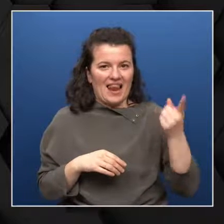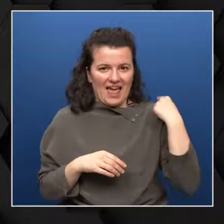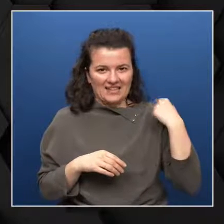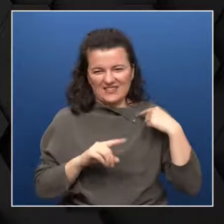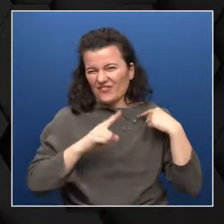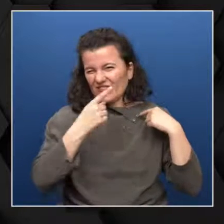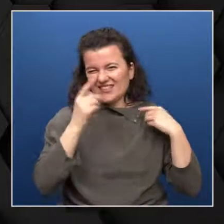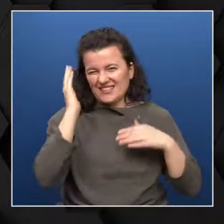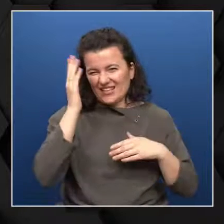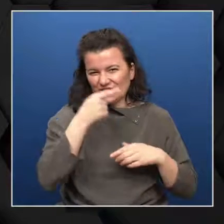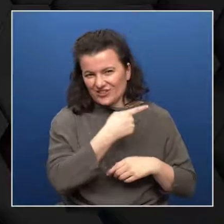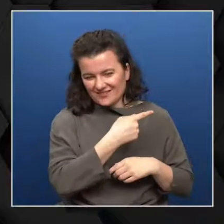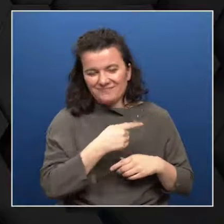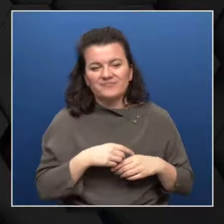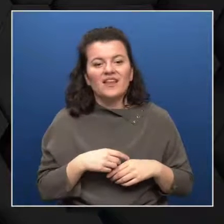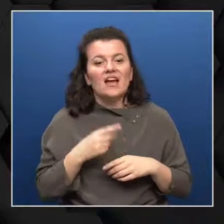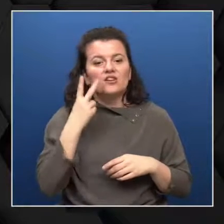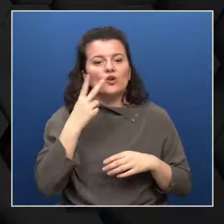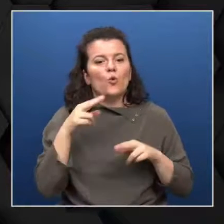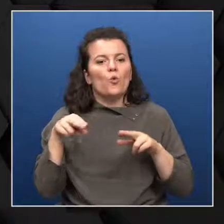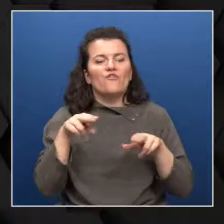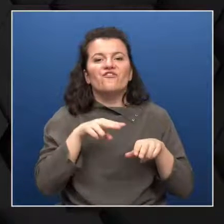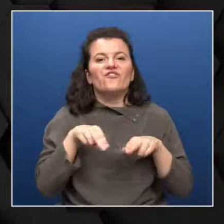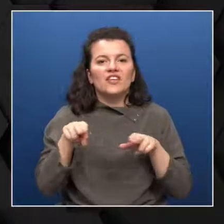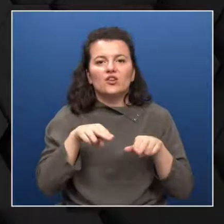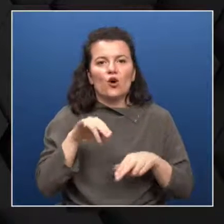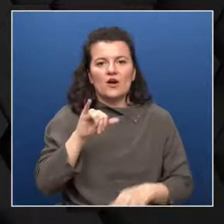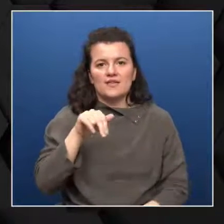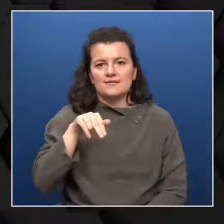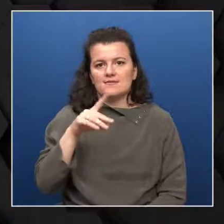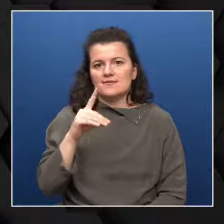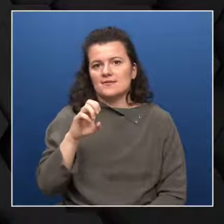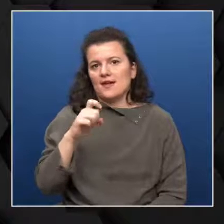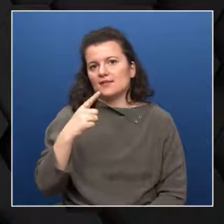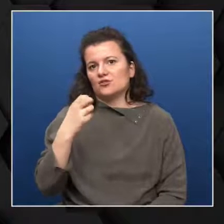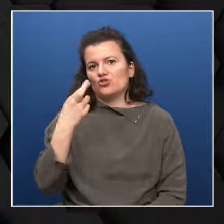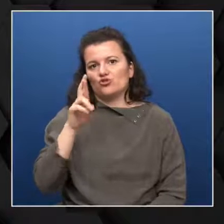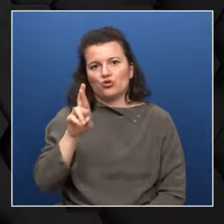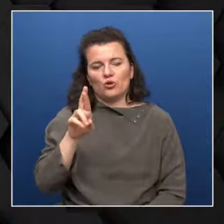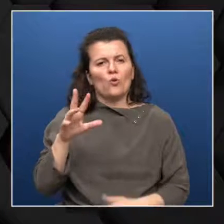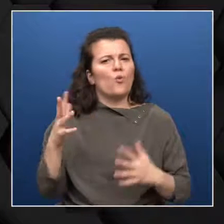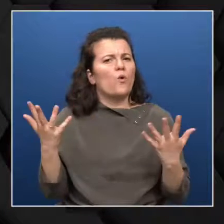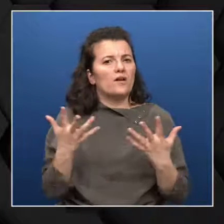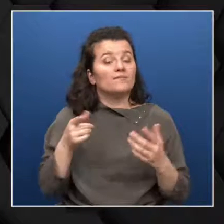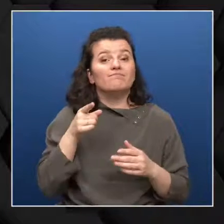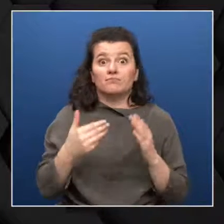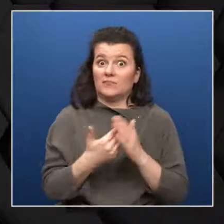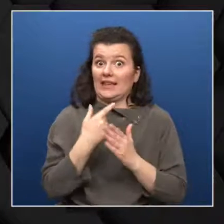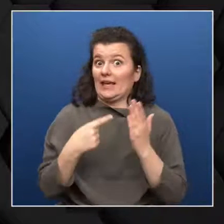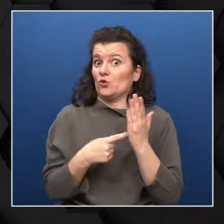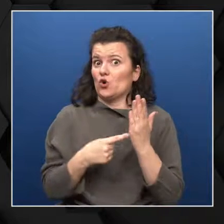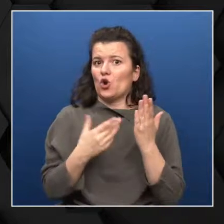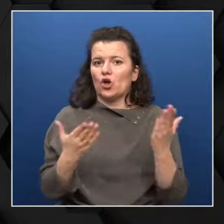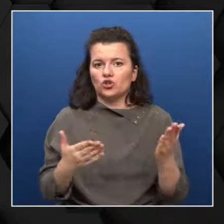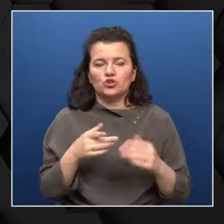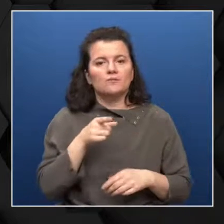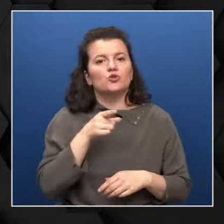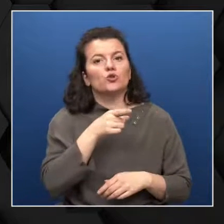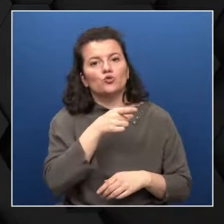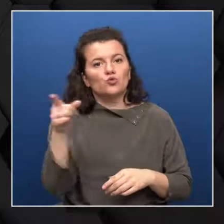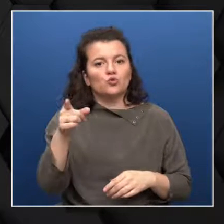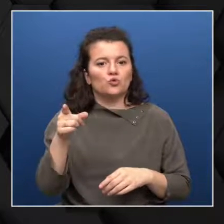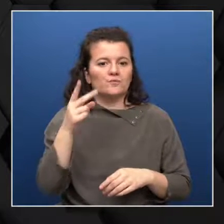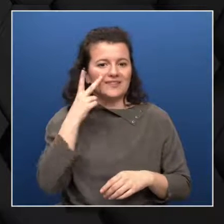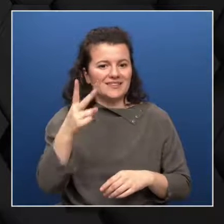is Video Indexer. And what Video Indexer does, it uses a very similar technology, except you can go into your timeline of